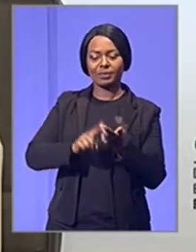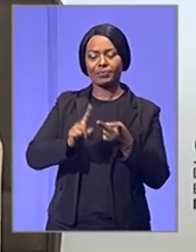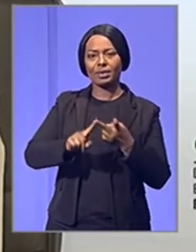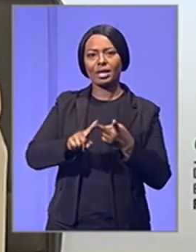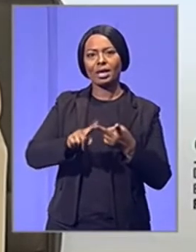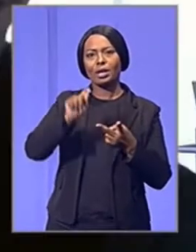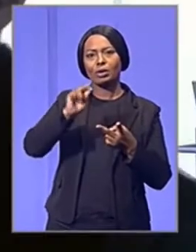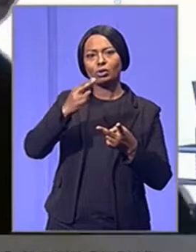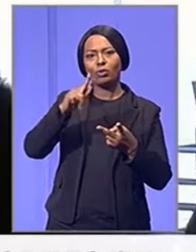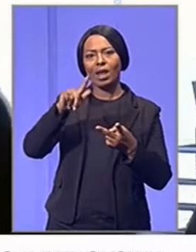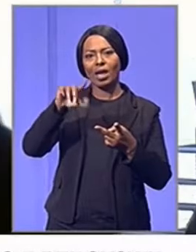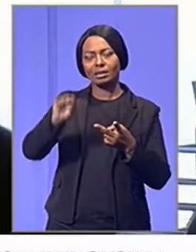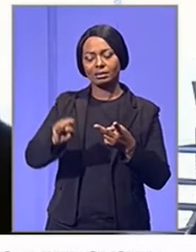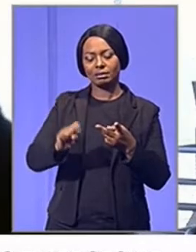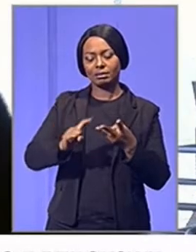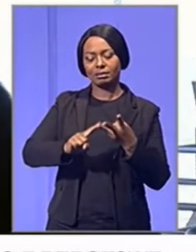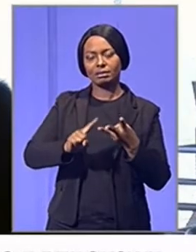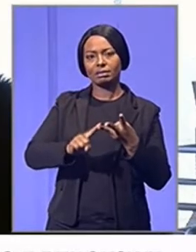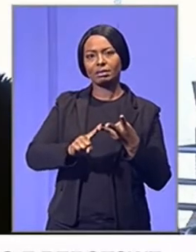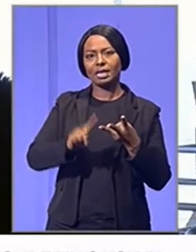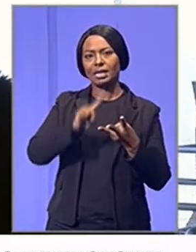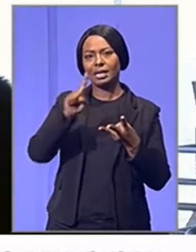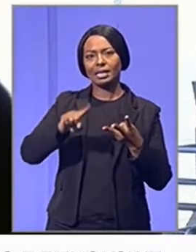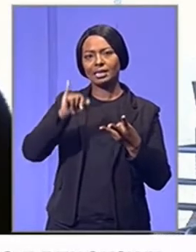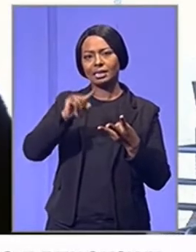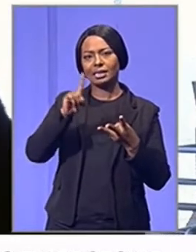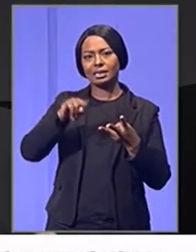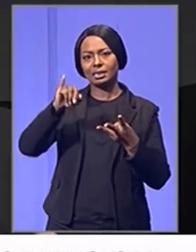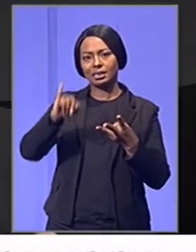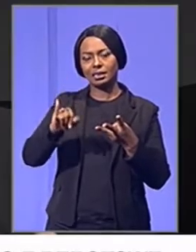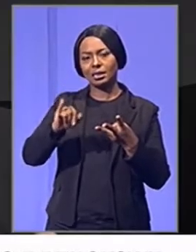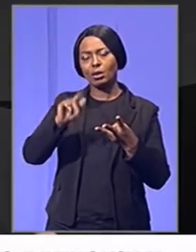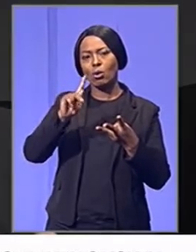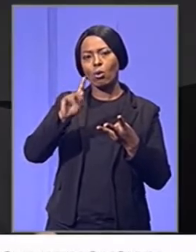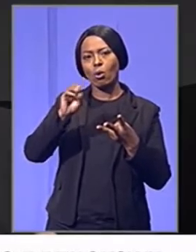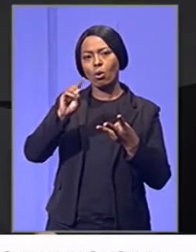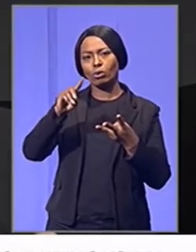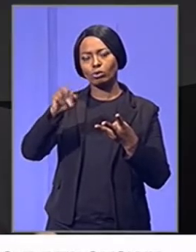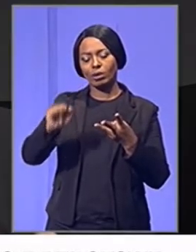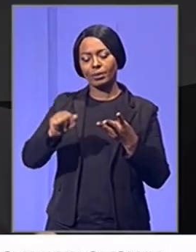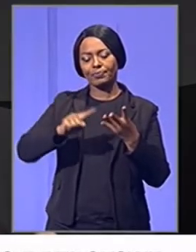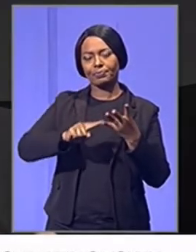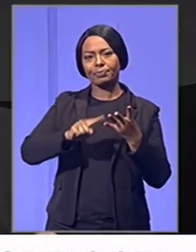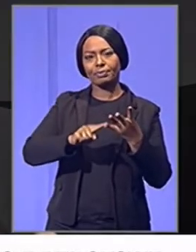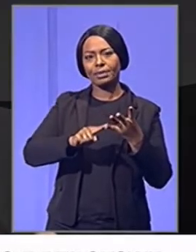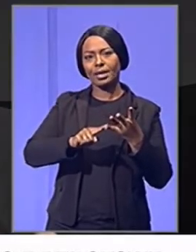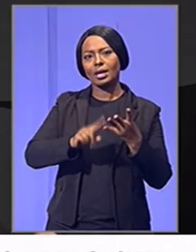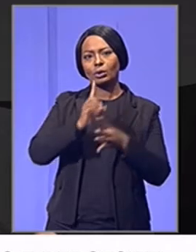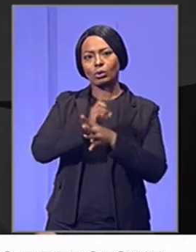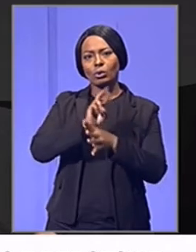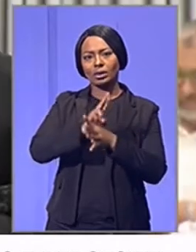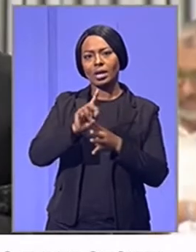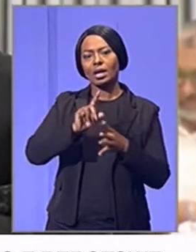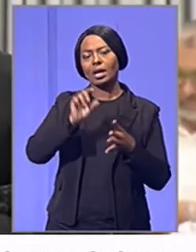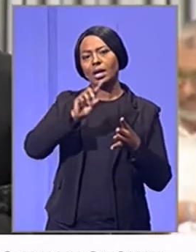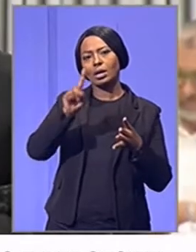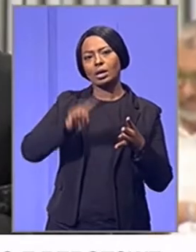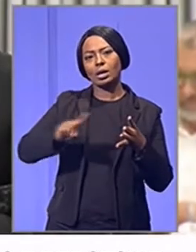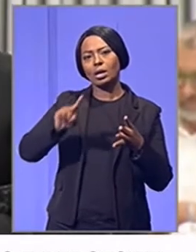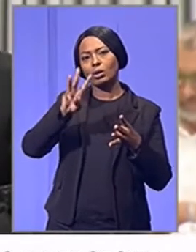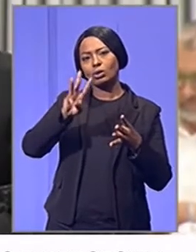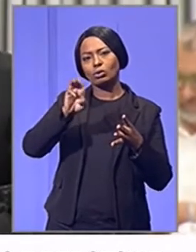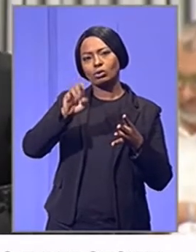Nxesi, motlatsa tona wa tsa matlhale Zizi Kodwa ga mmogo le tona ya maloba ya boitekanelo Dr. Zweli Mkhize. Morago ga